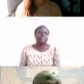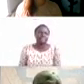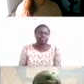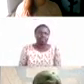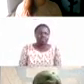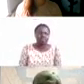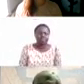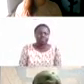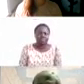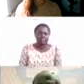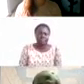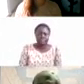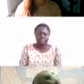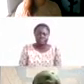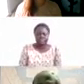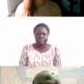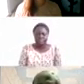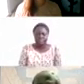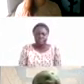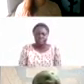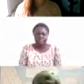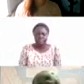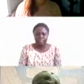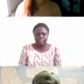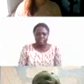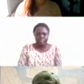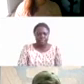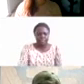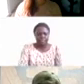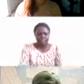Burundian society should not